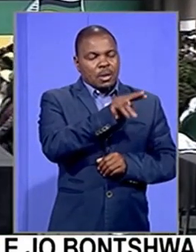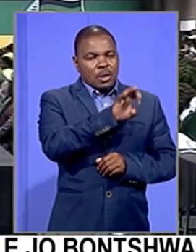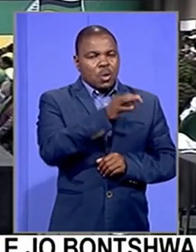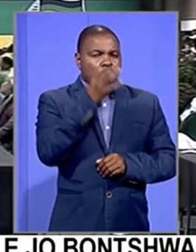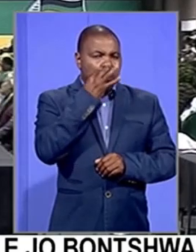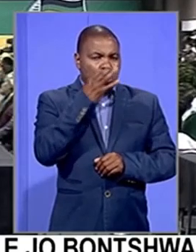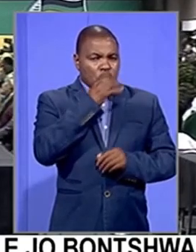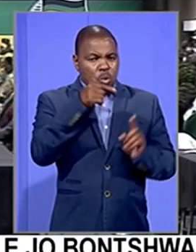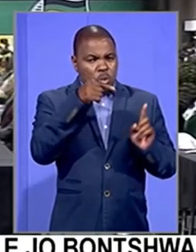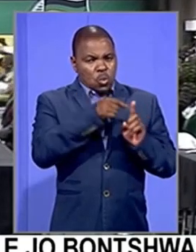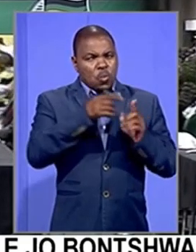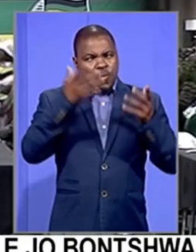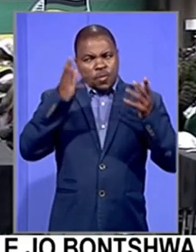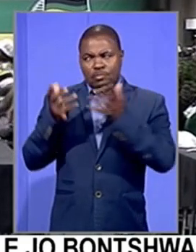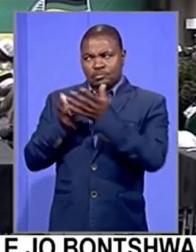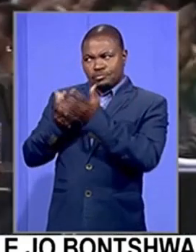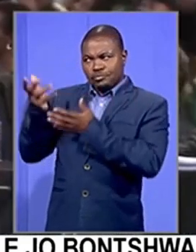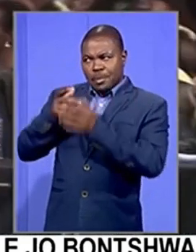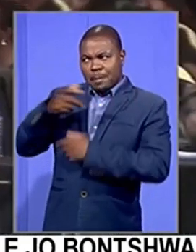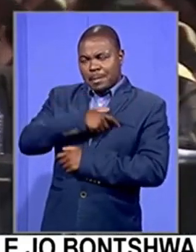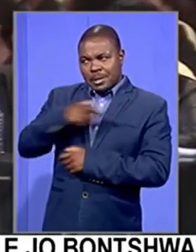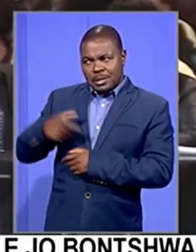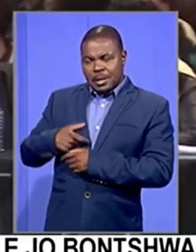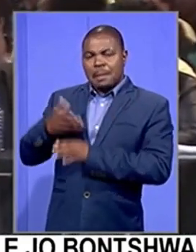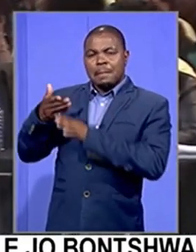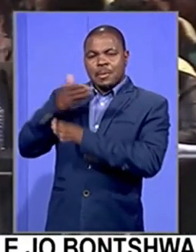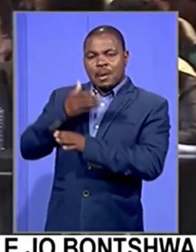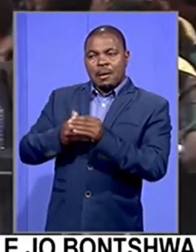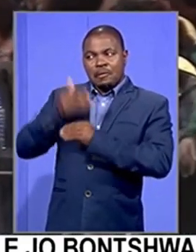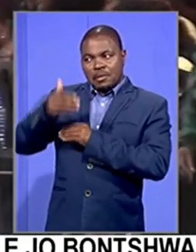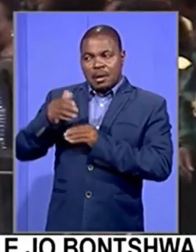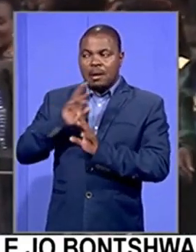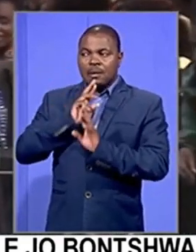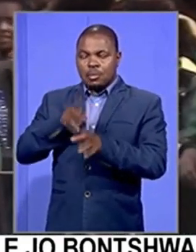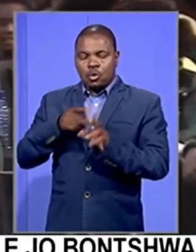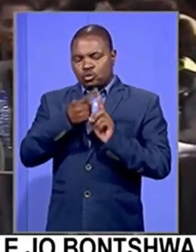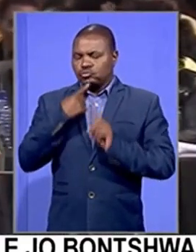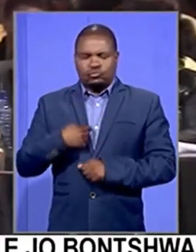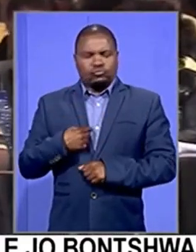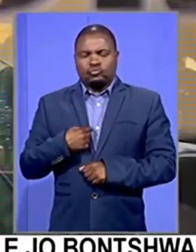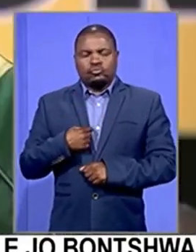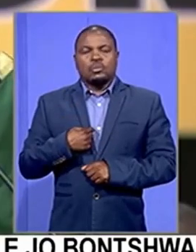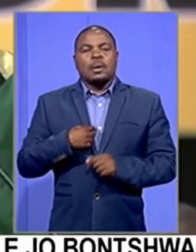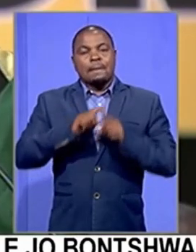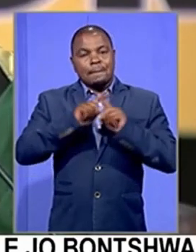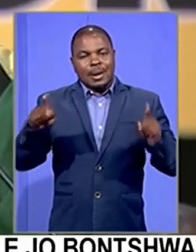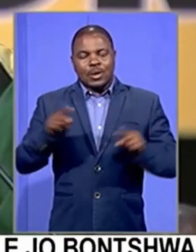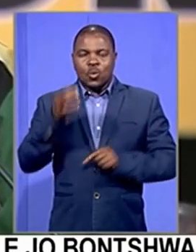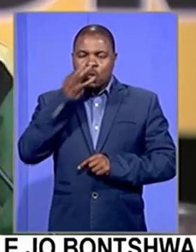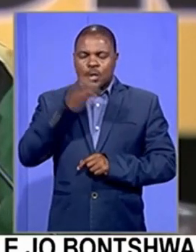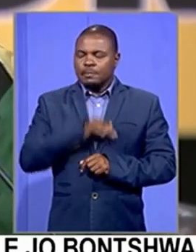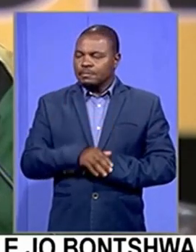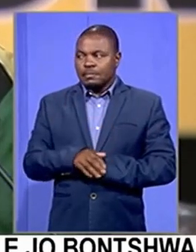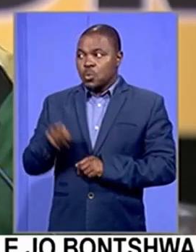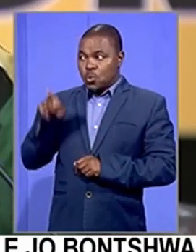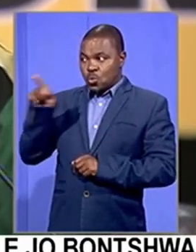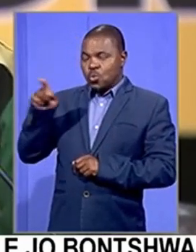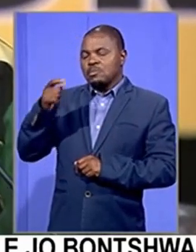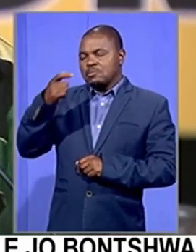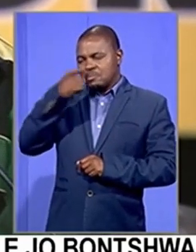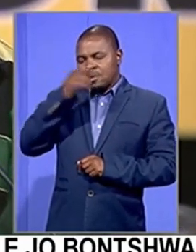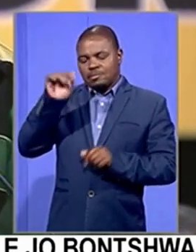mongwe wa bao ba buileng le moporesidente moraga go gololwa ga pegelo eo. Fela o buile ntle le poifo gore Ramaphosa o tlile go tlhophiwa gape